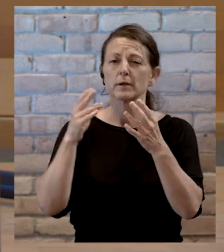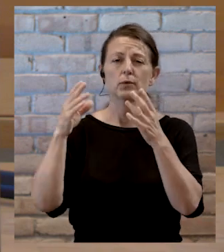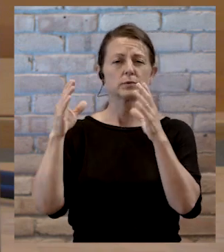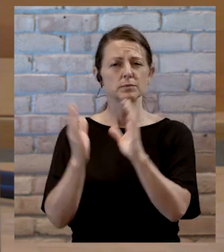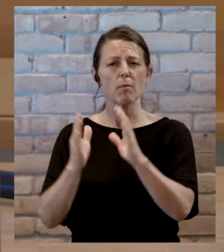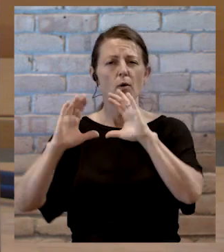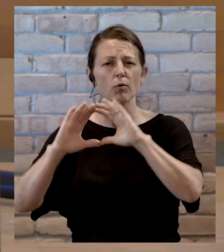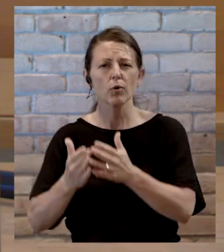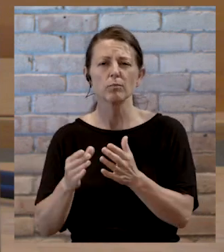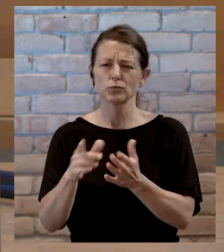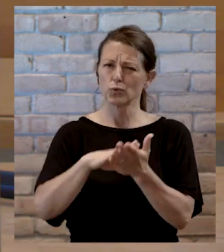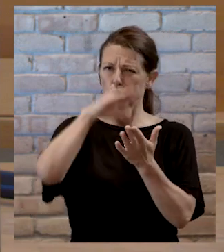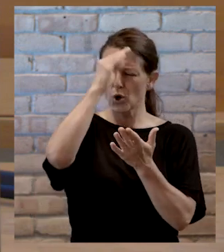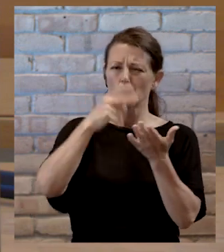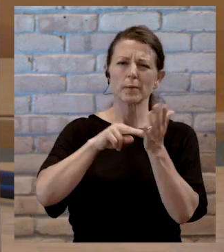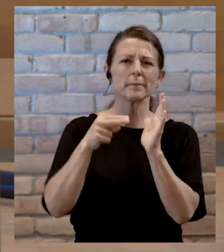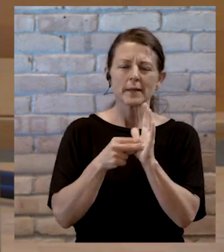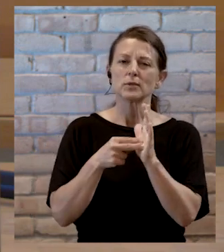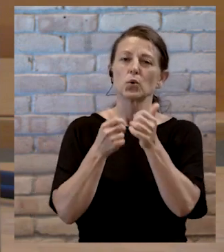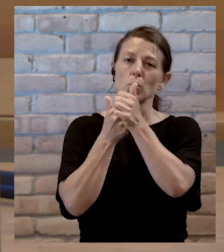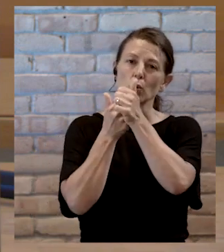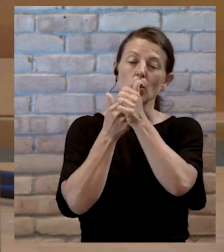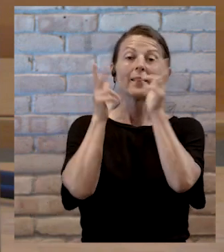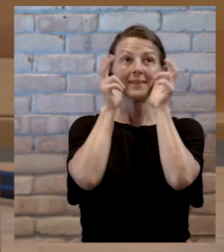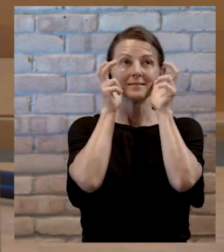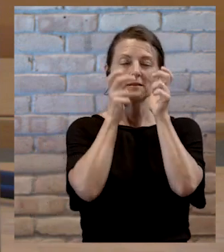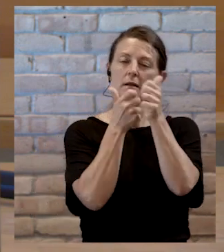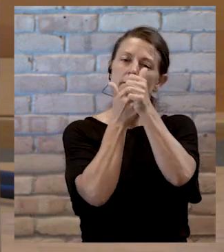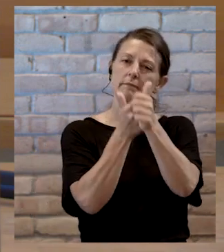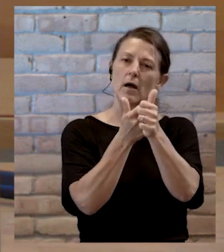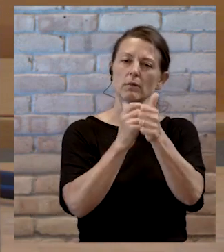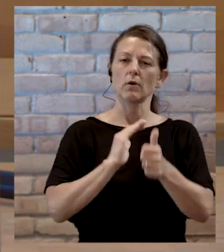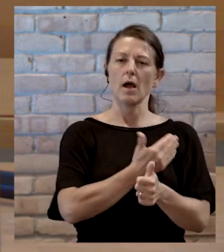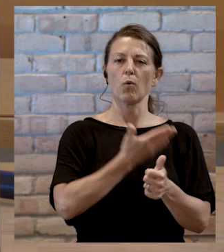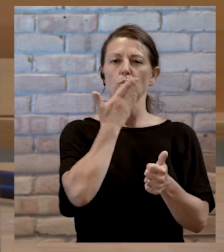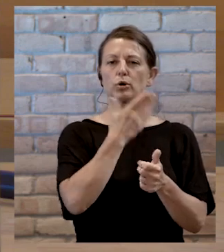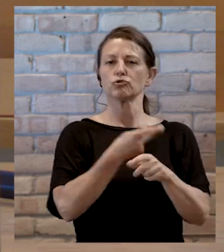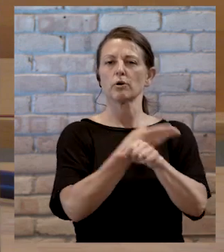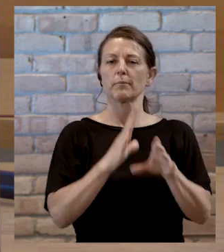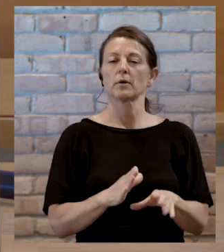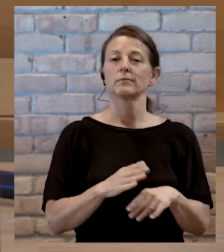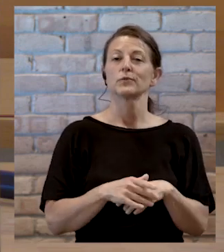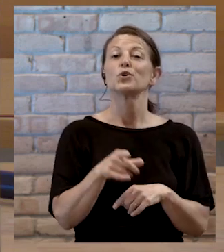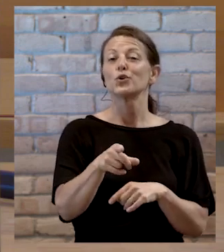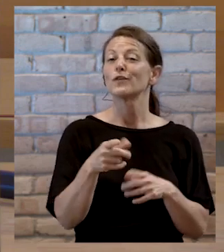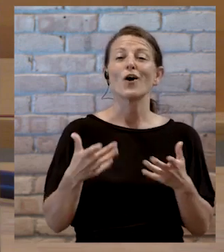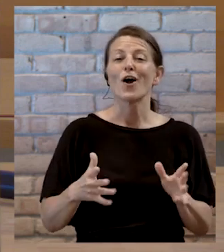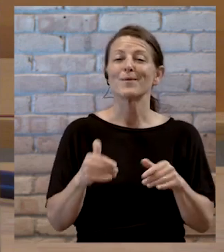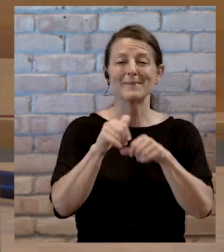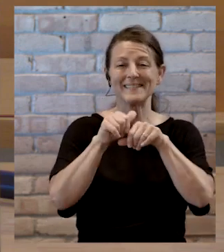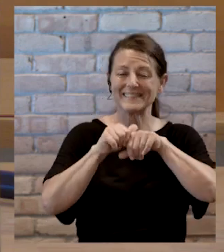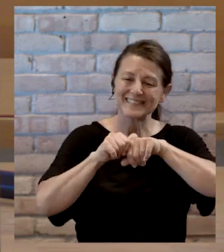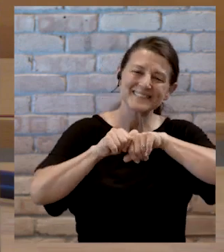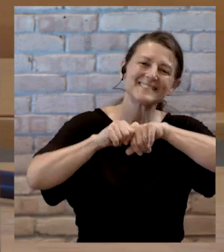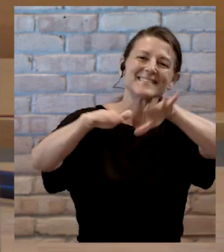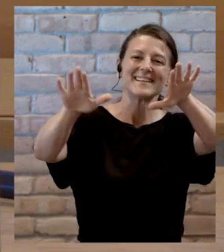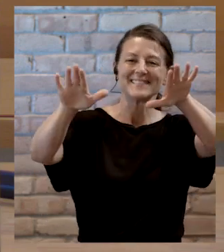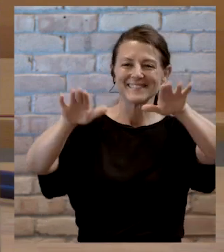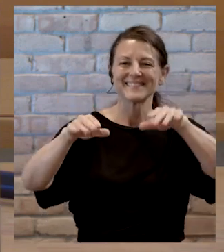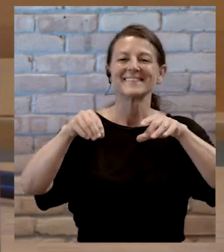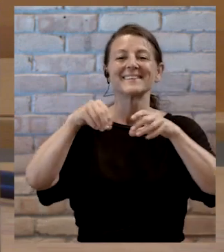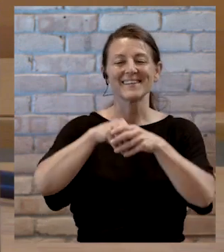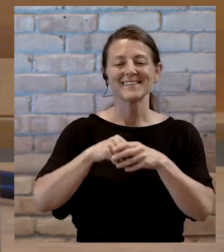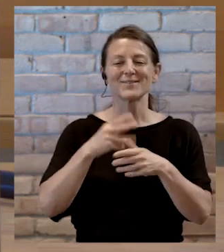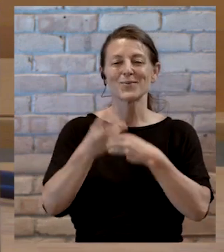to listen and to follow our Good Shepherd. And you've already been sent out into the world. You've been encouraged in